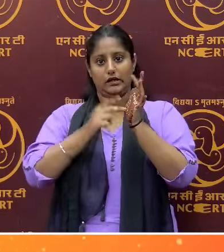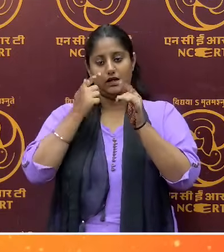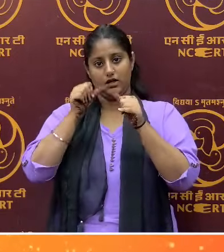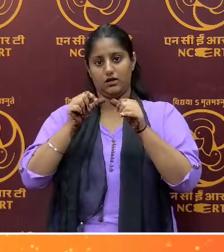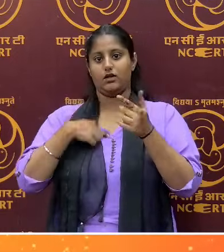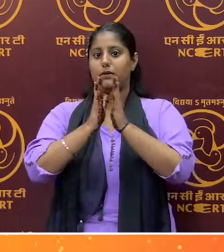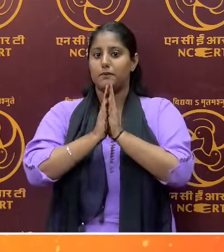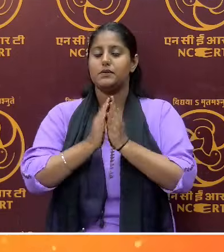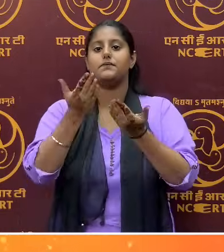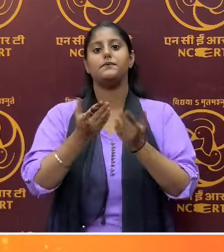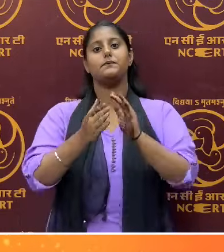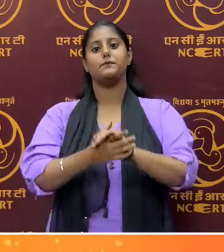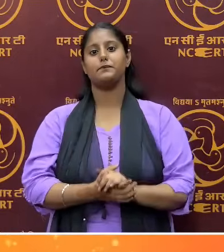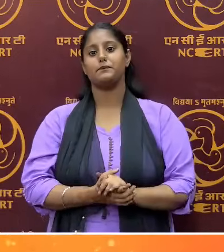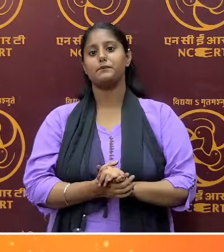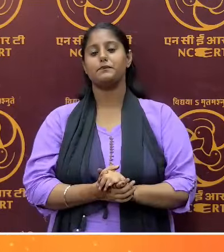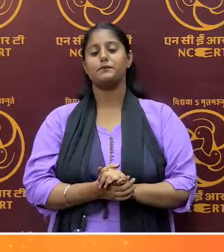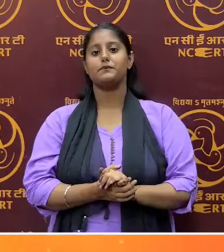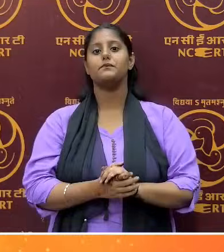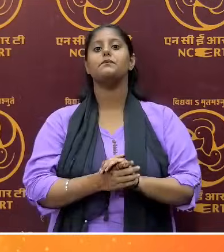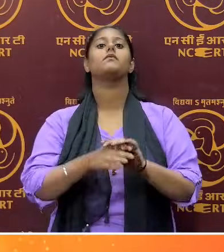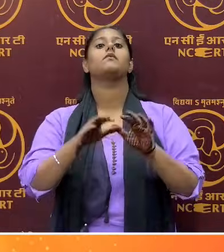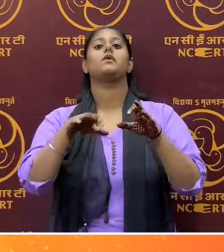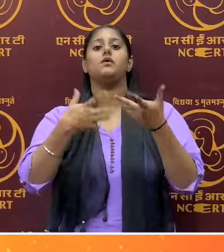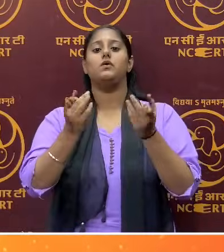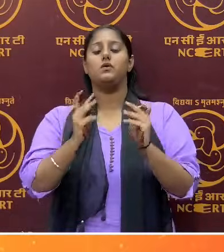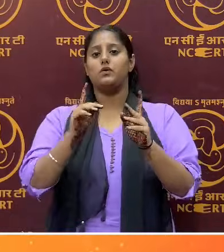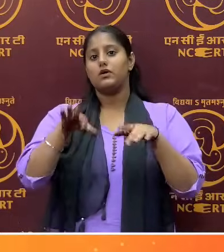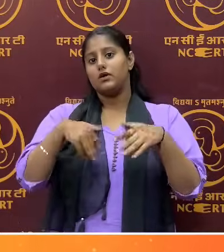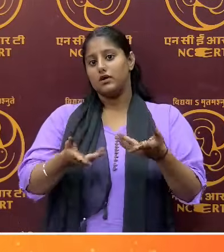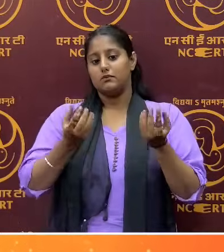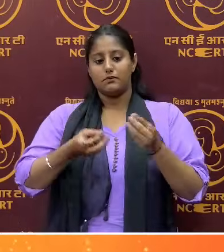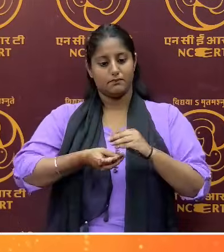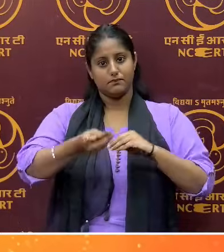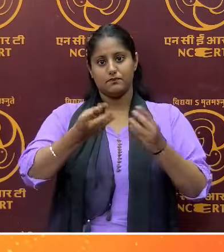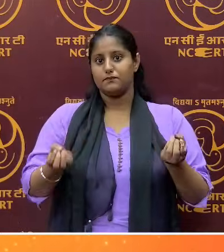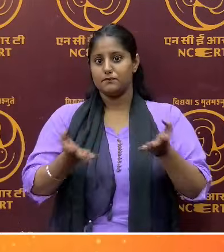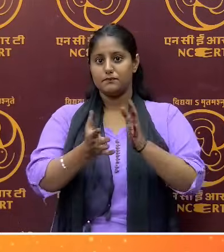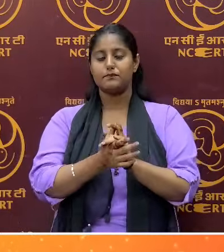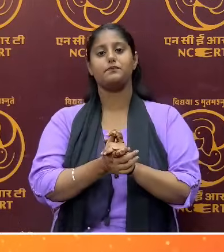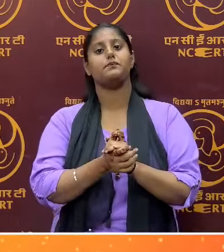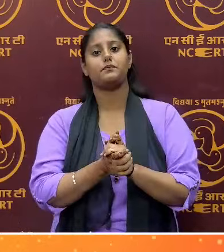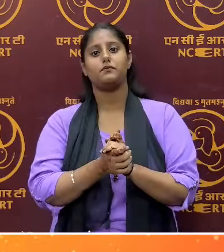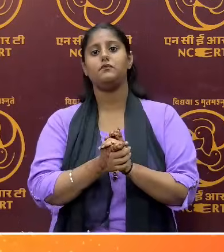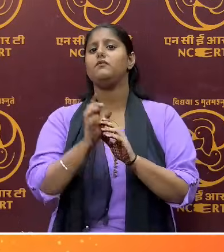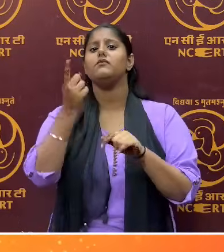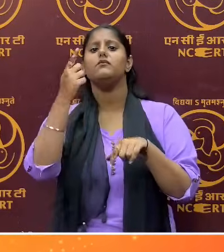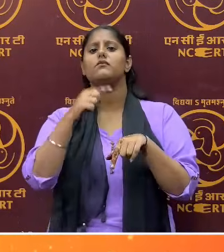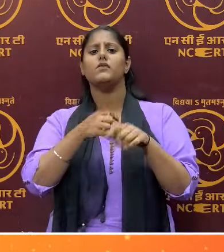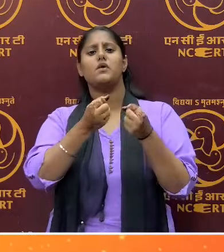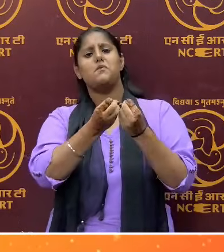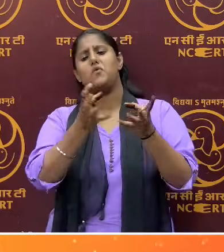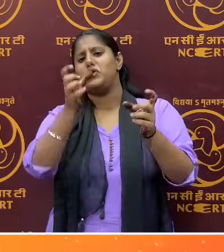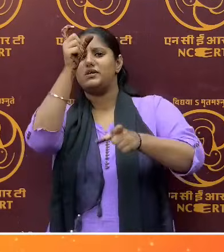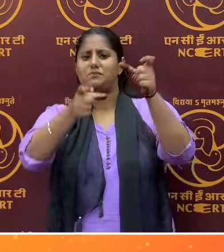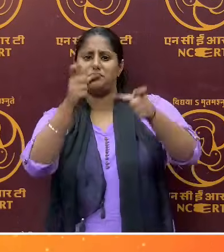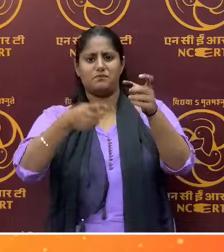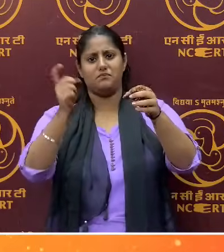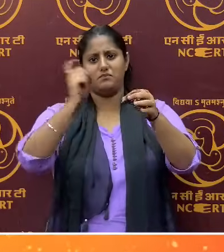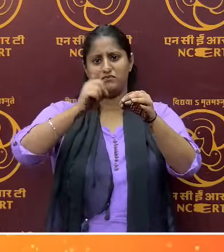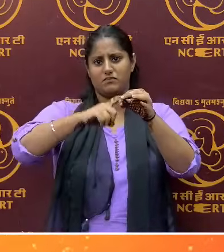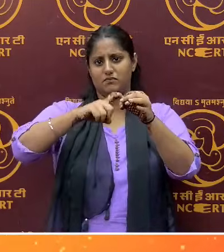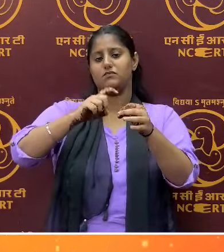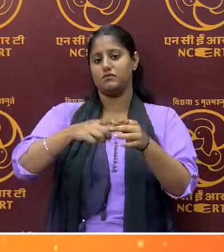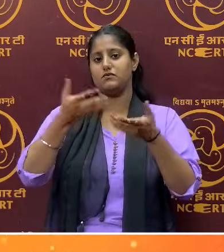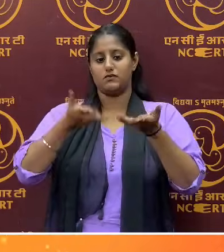you too. And now let's move ahead in this journey. And first of all, there are many people out there who have joined